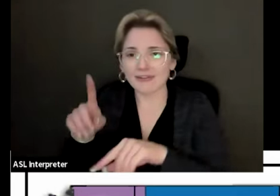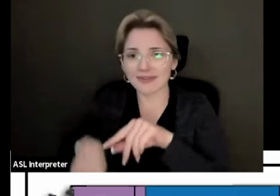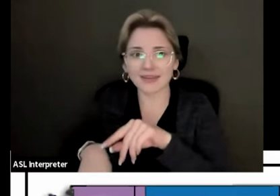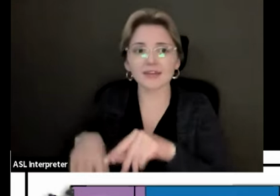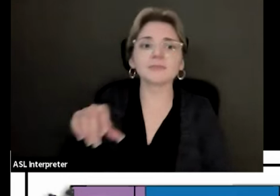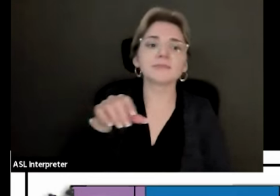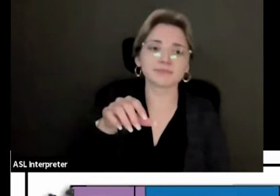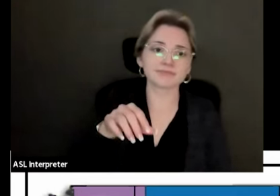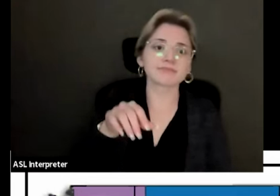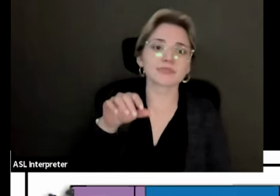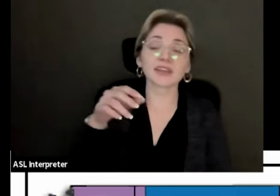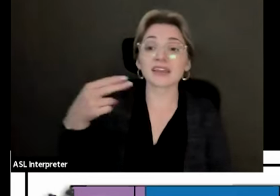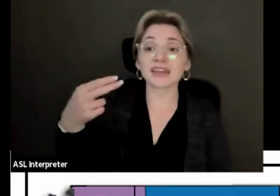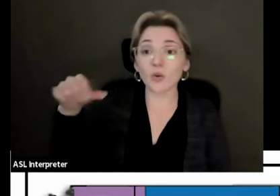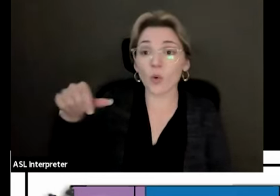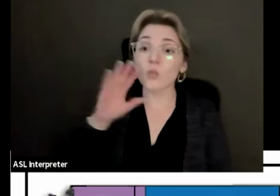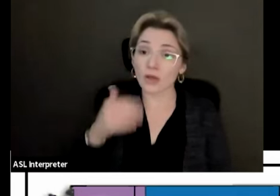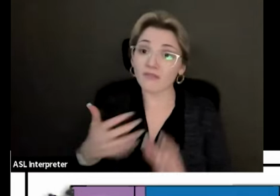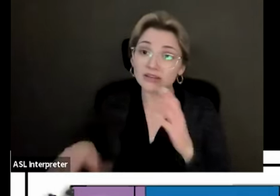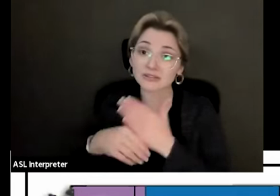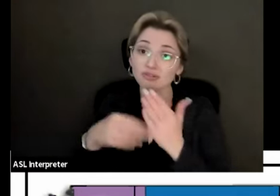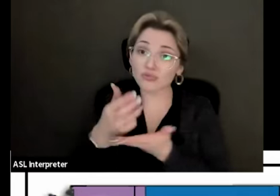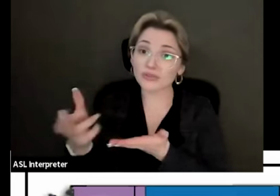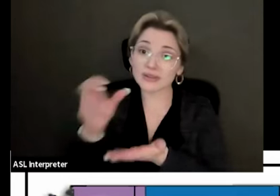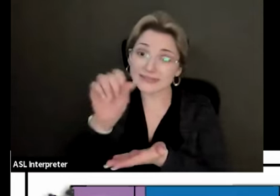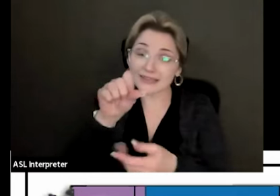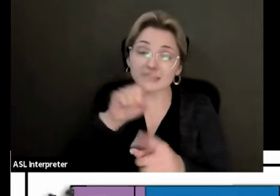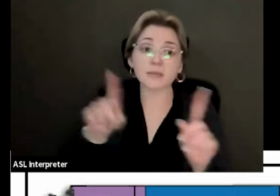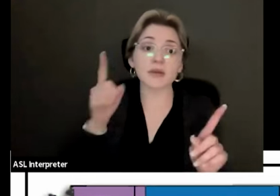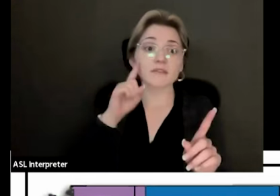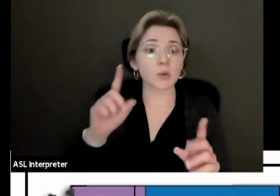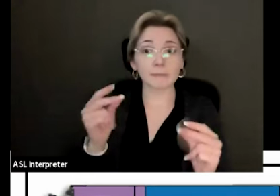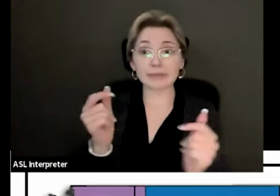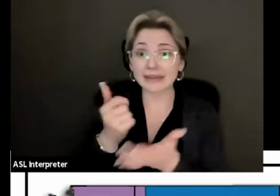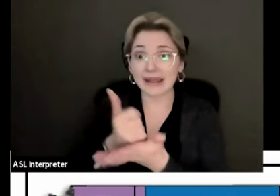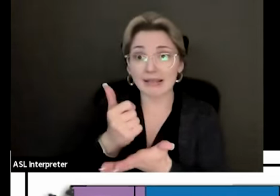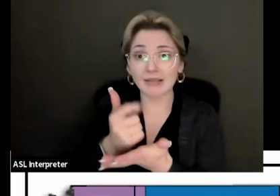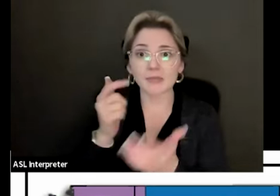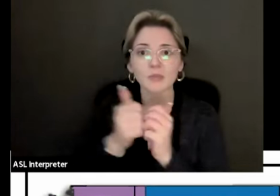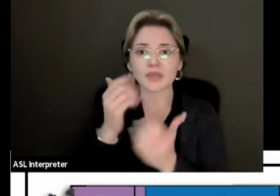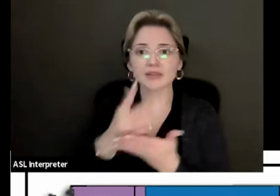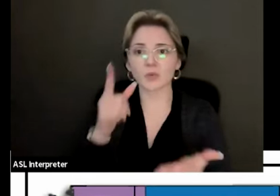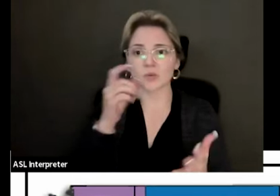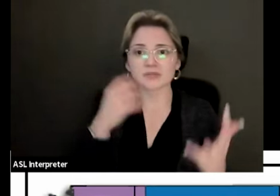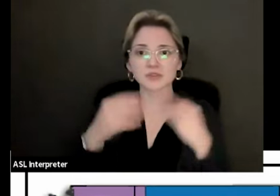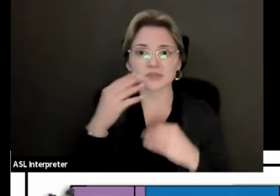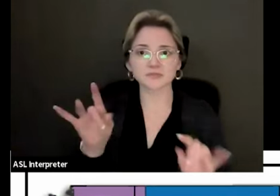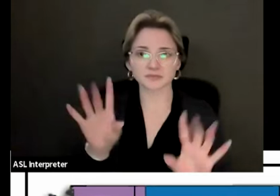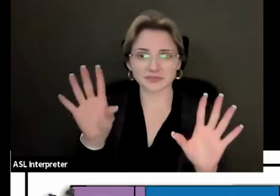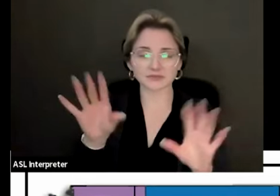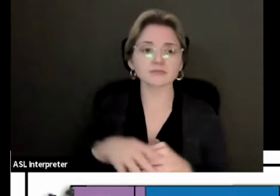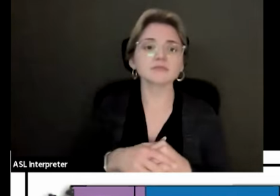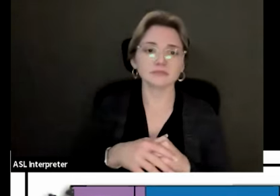have some additional resources there as well. So, Chicago has, I'm from Chicago, we have some emergency assistance. That's all on